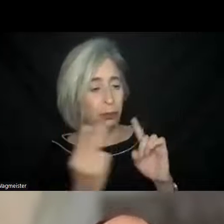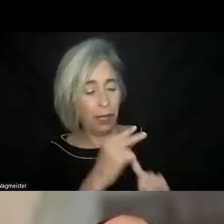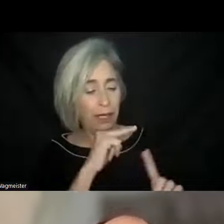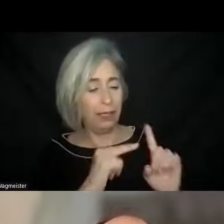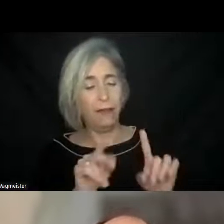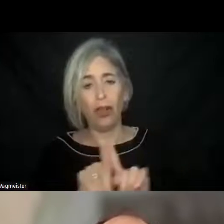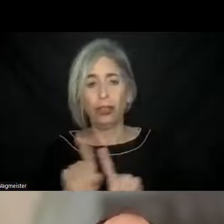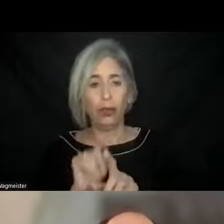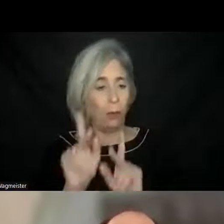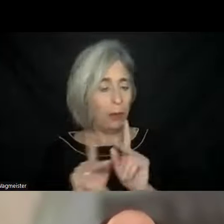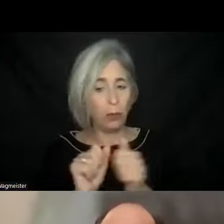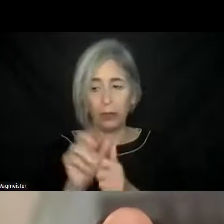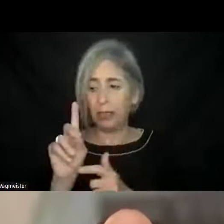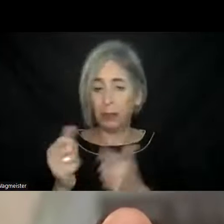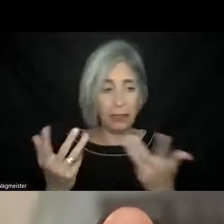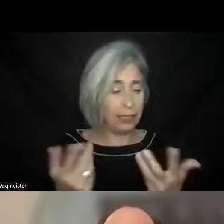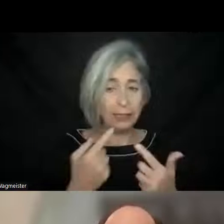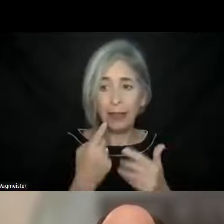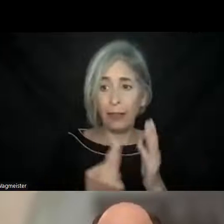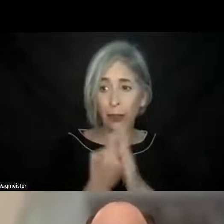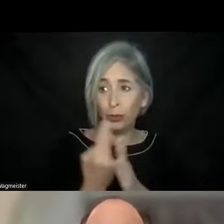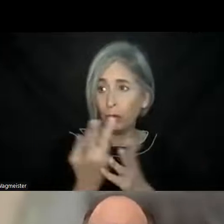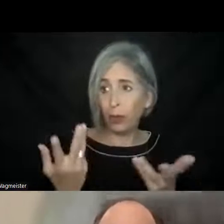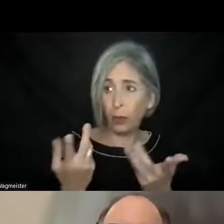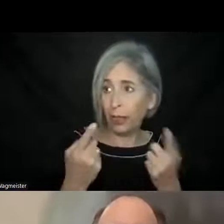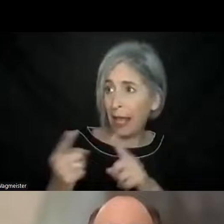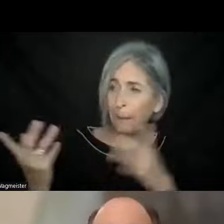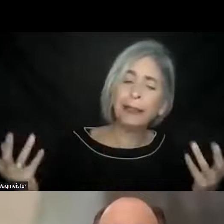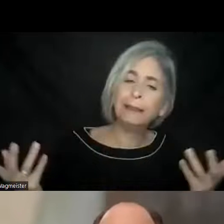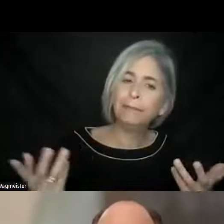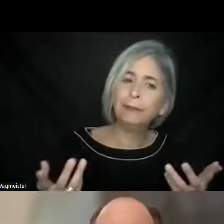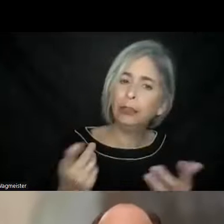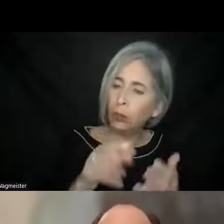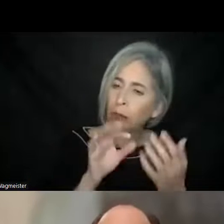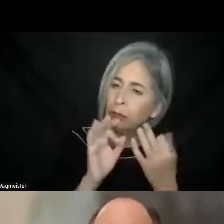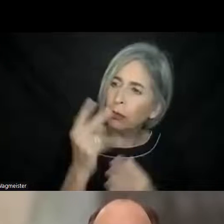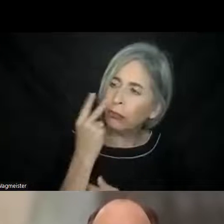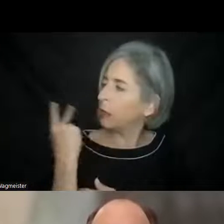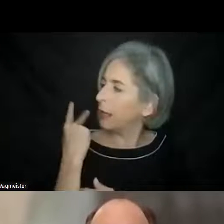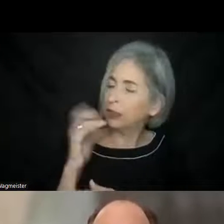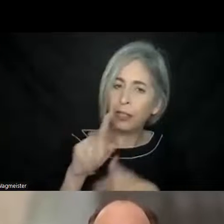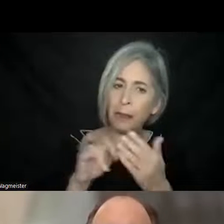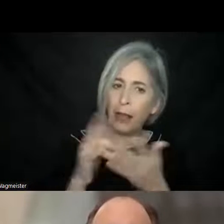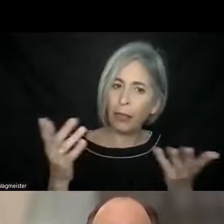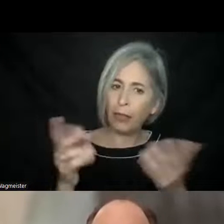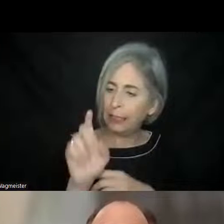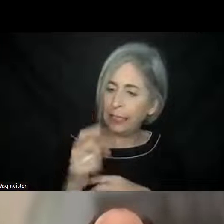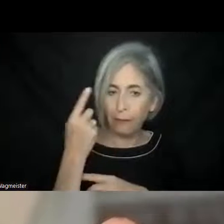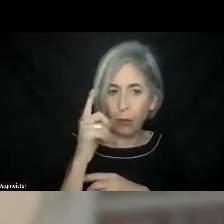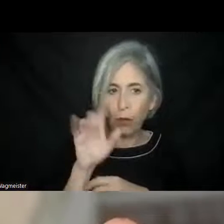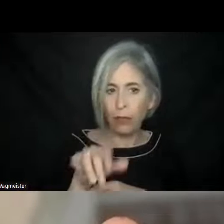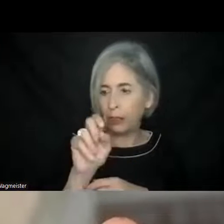do people tell the truth and such things. But do you have any reflections on the need for